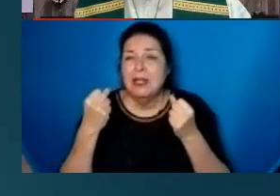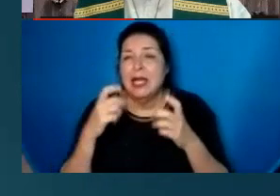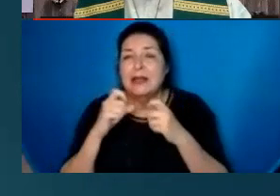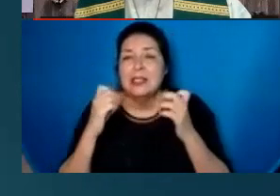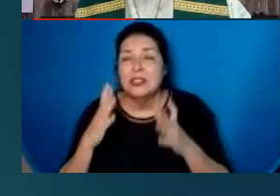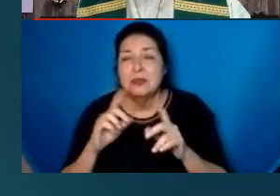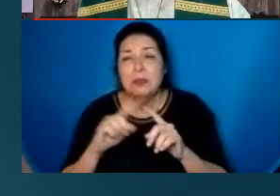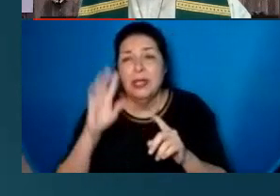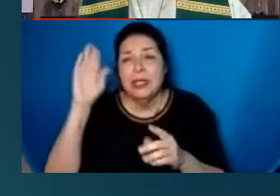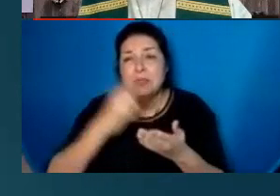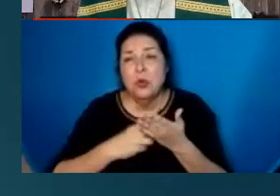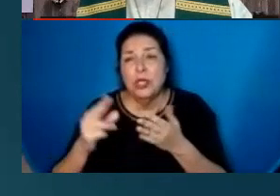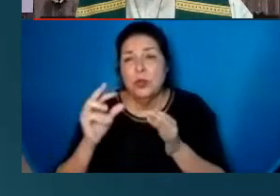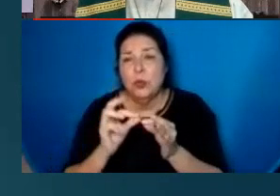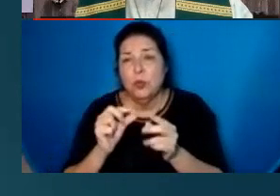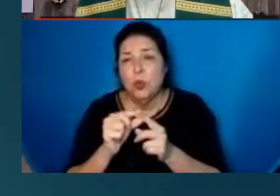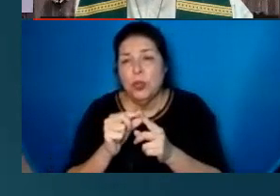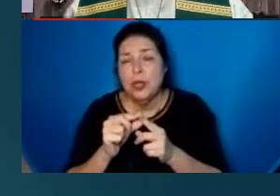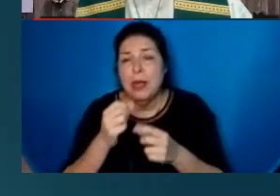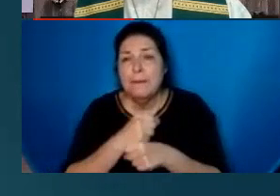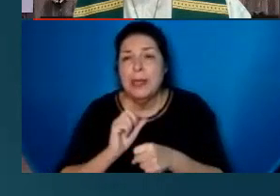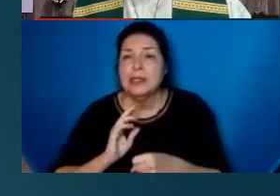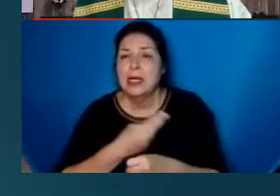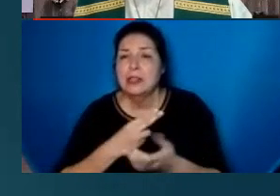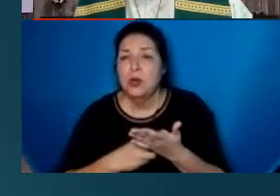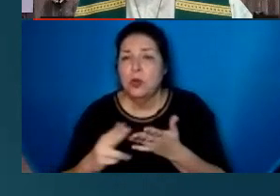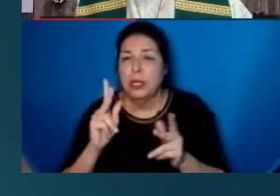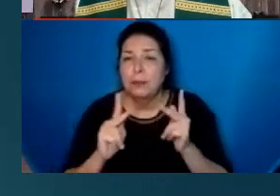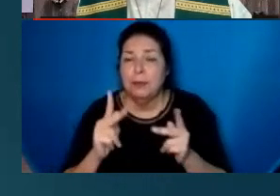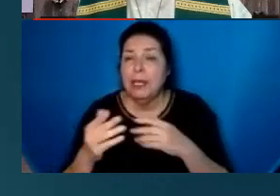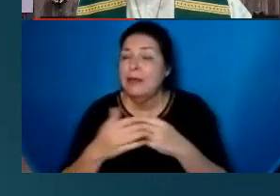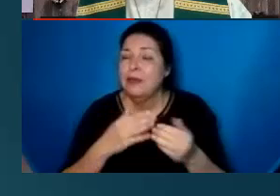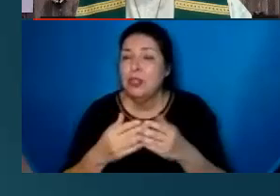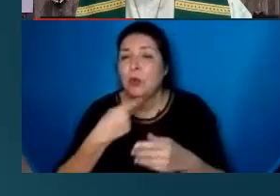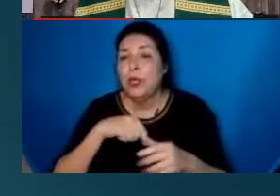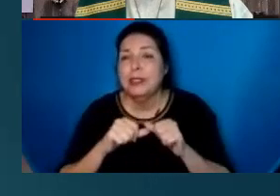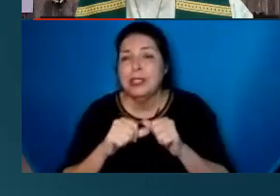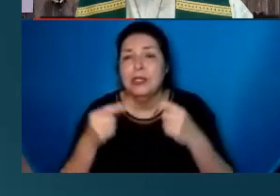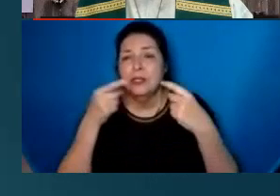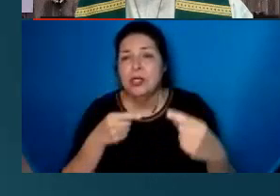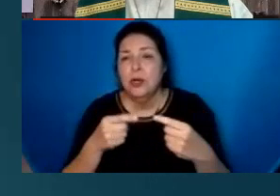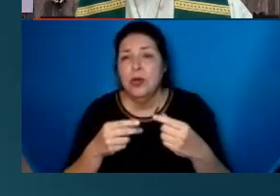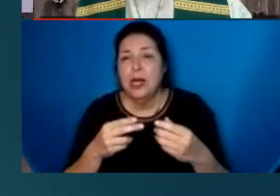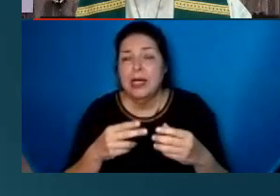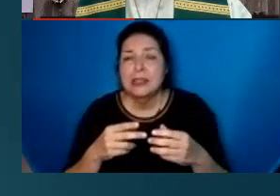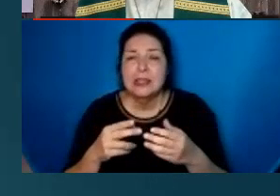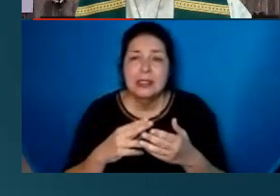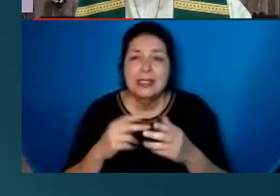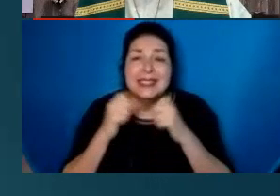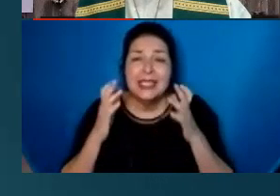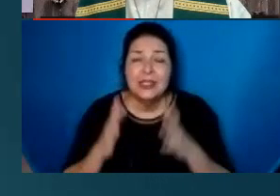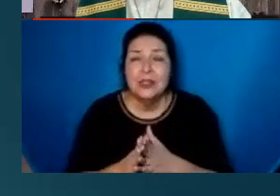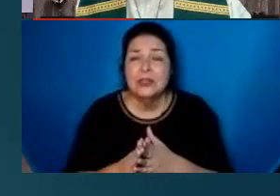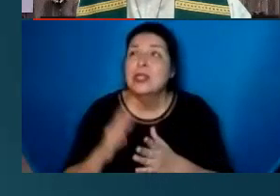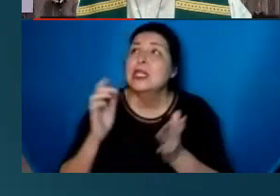makes us saints. Why we still struggle as saints and sinners, Jesus has given his authority to